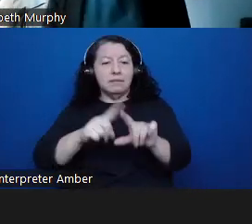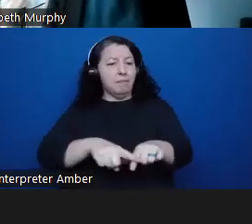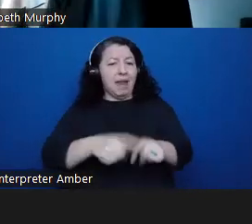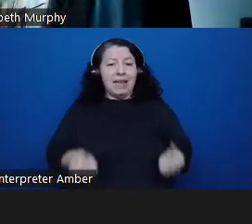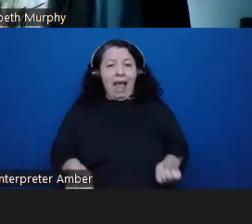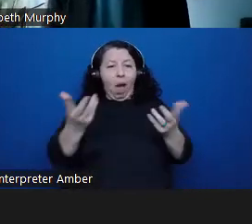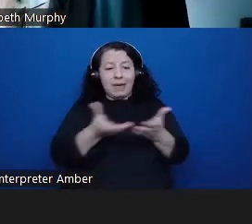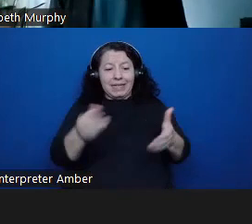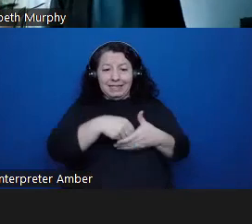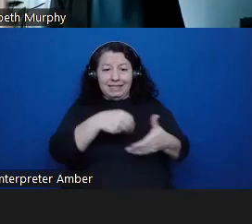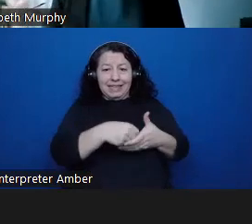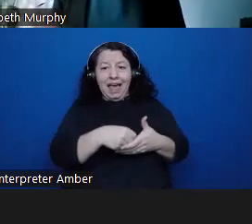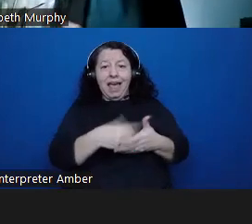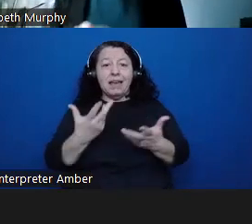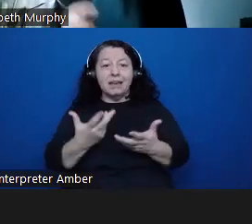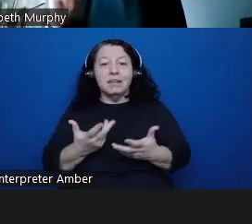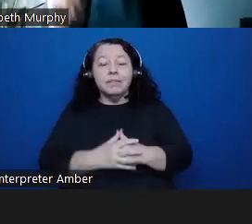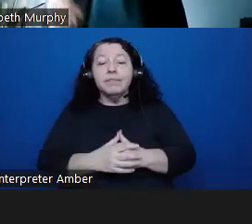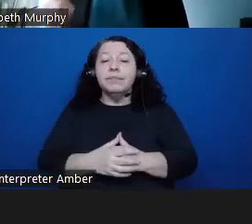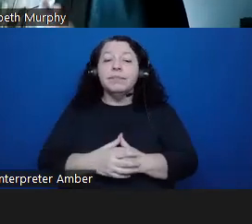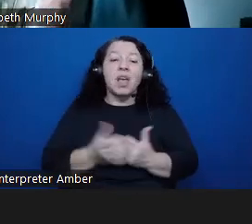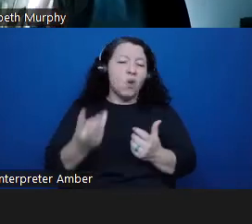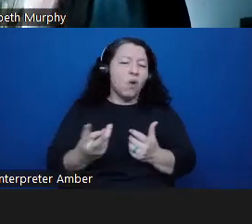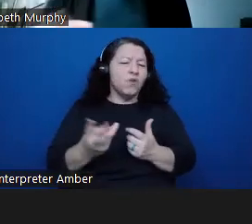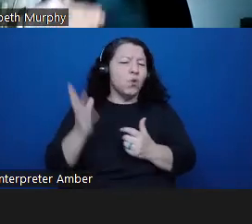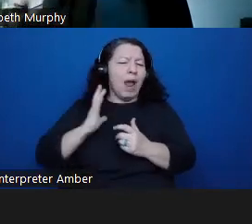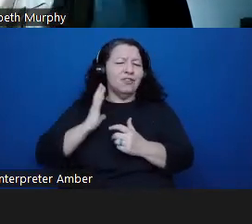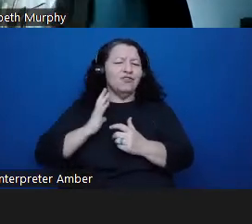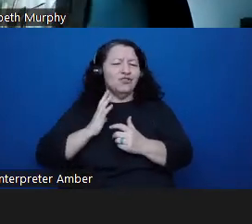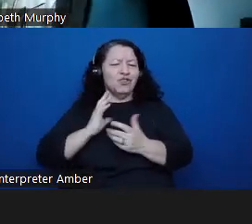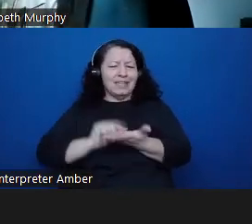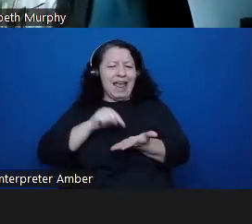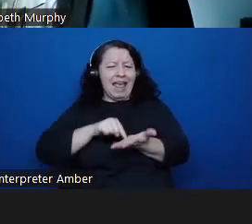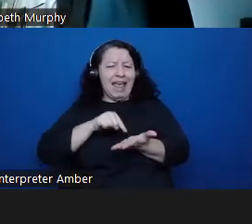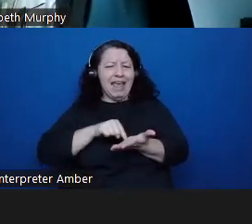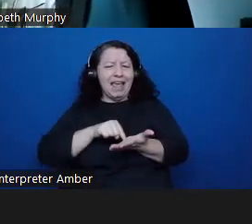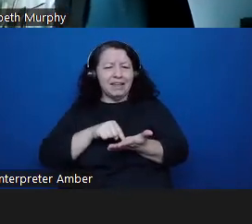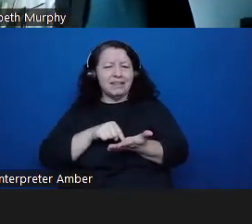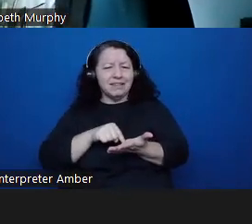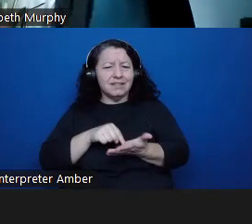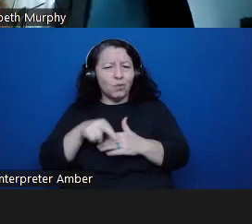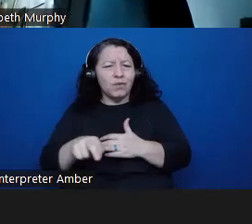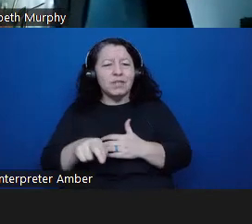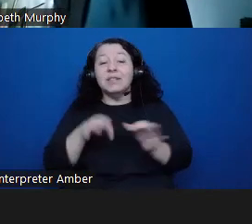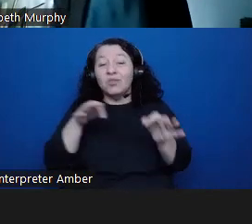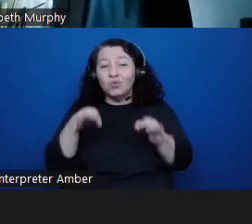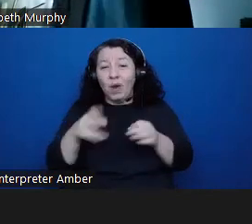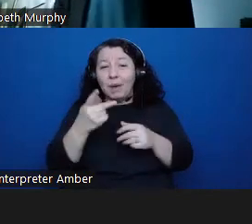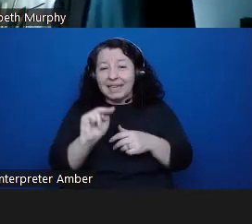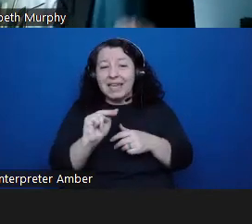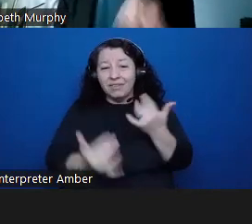are a few ancient textual references that actually do describe kiln firings running overnight, which is always